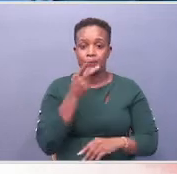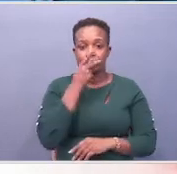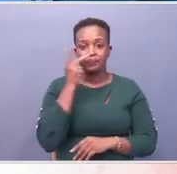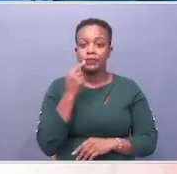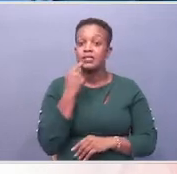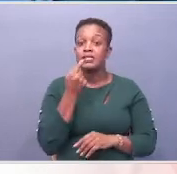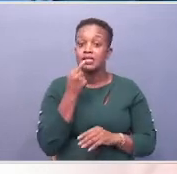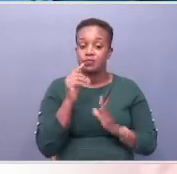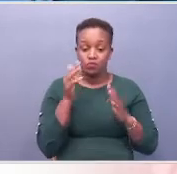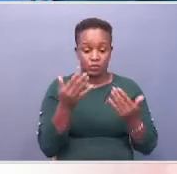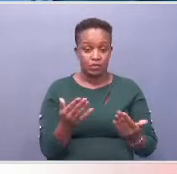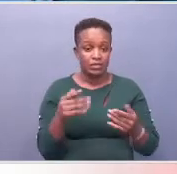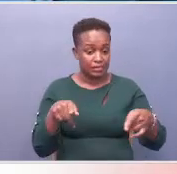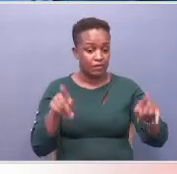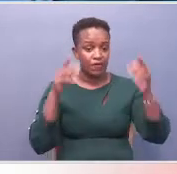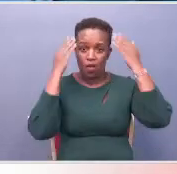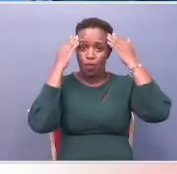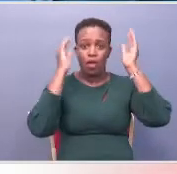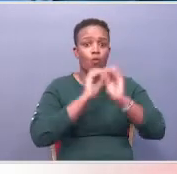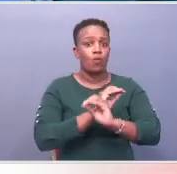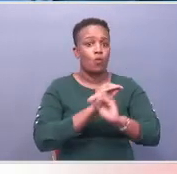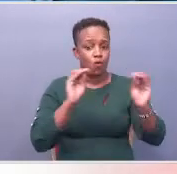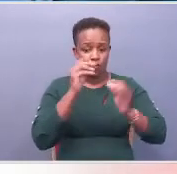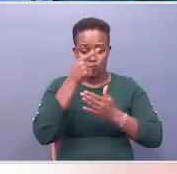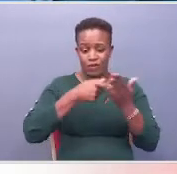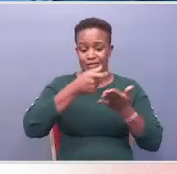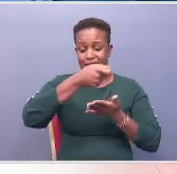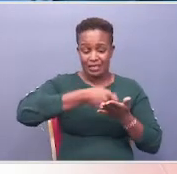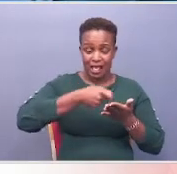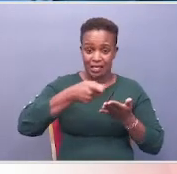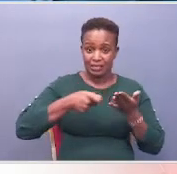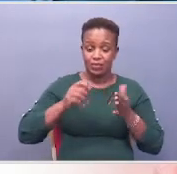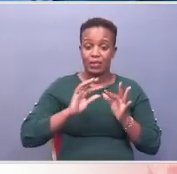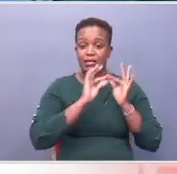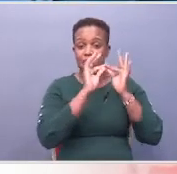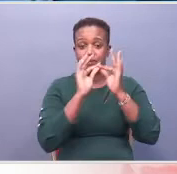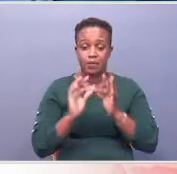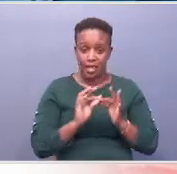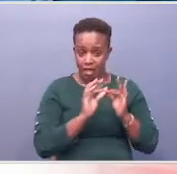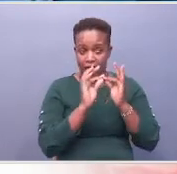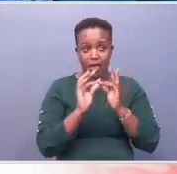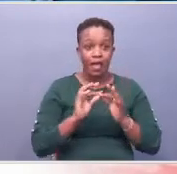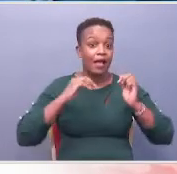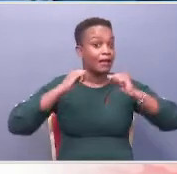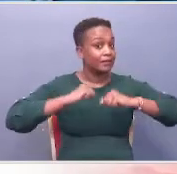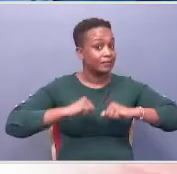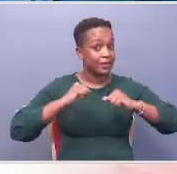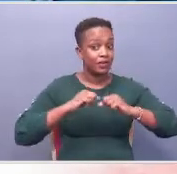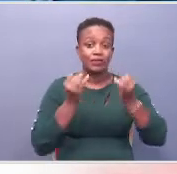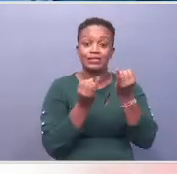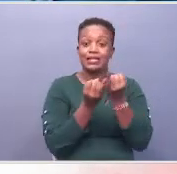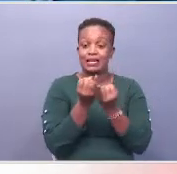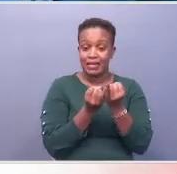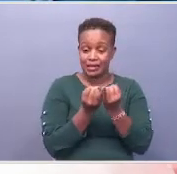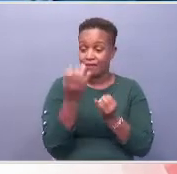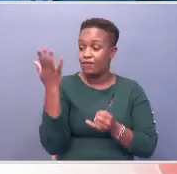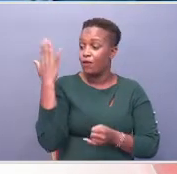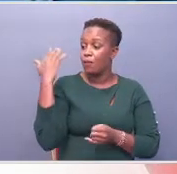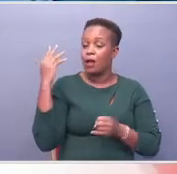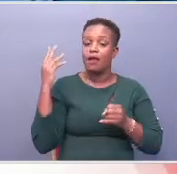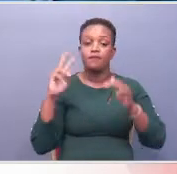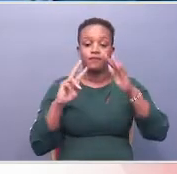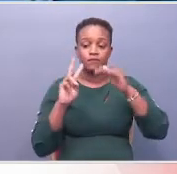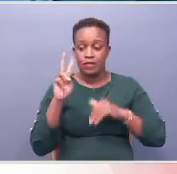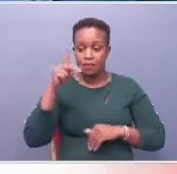now says he is not aware of what he signed in the Azimio OKA deal on Saturday. The former vice president